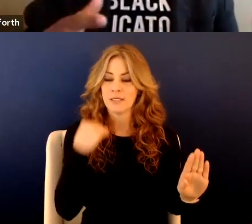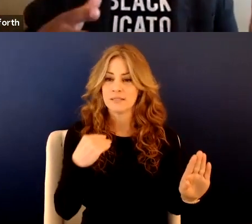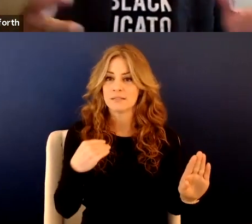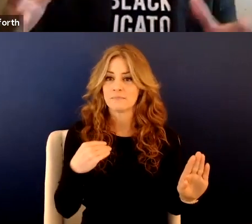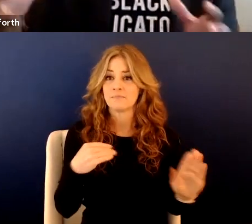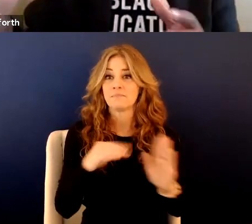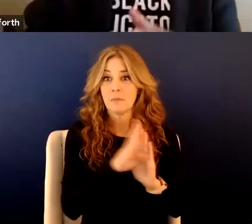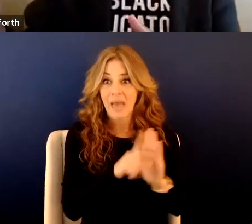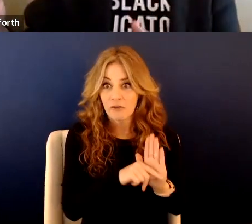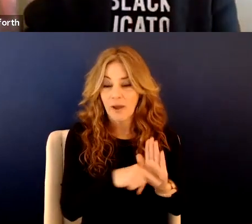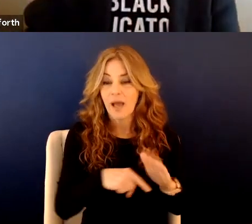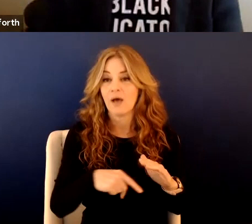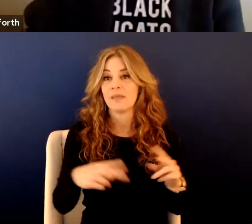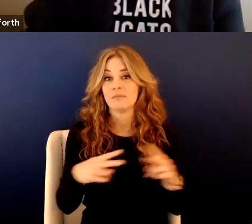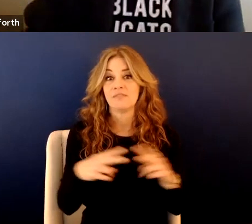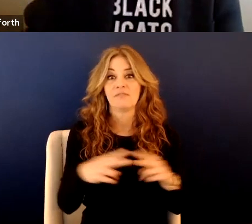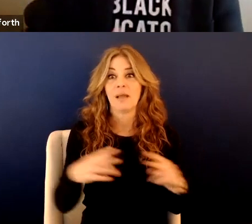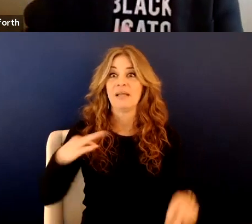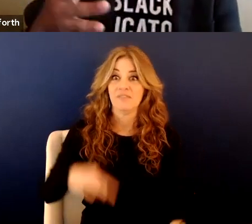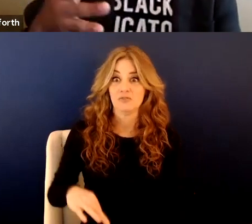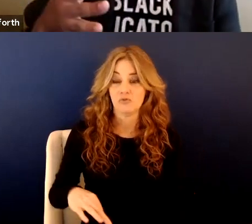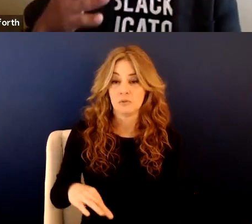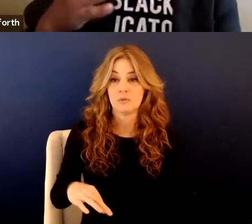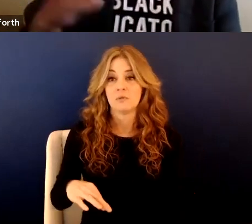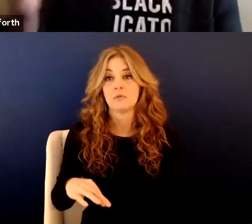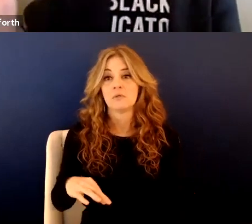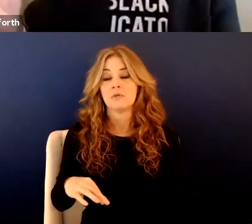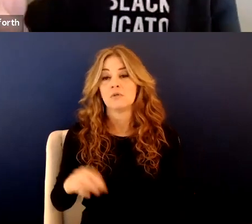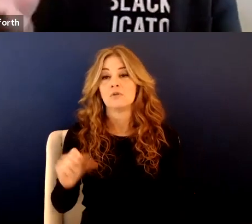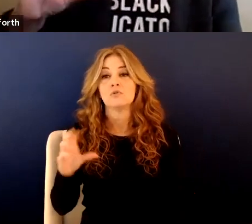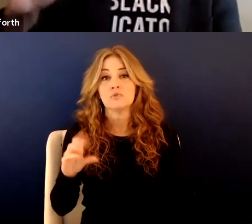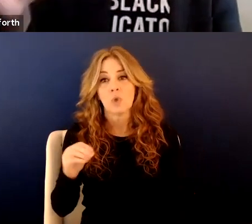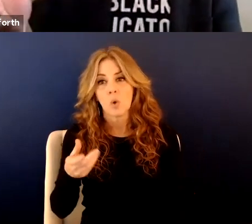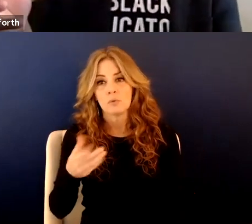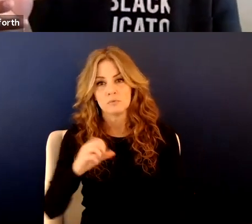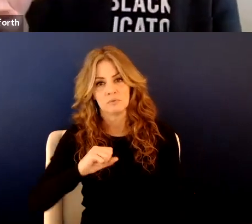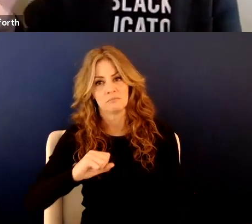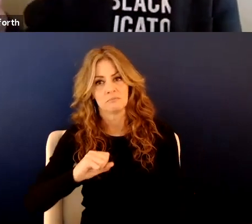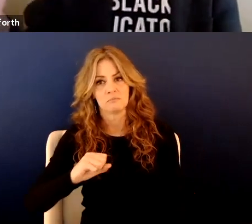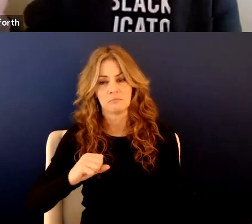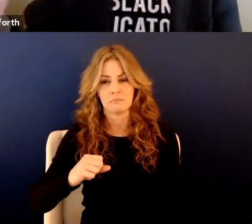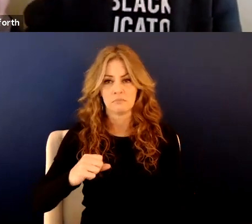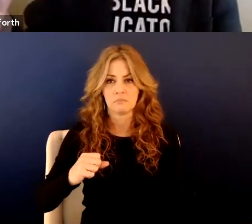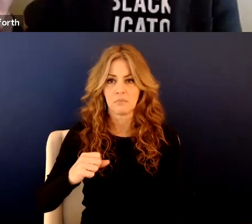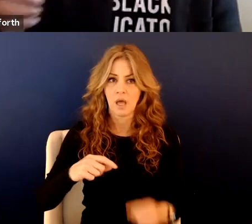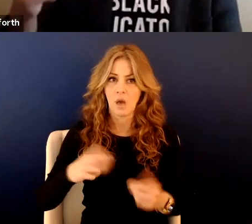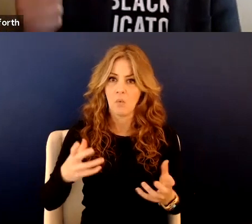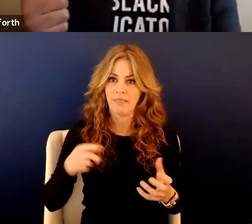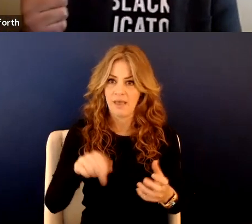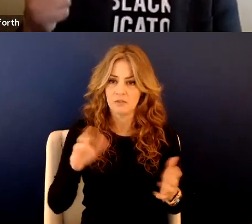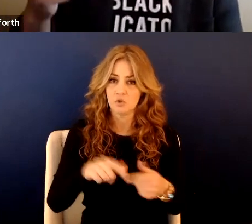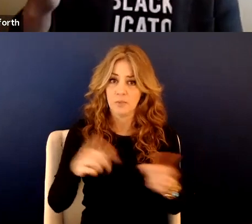that actually could have been very, very beneficial. And so I think in order to push back against that, other mothering would encourage us to make sure